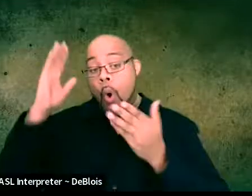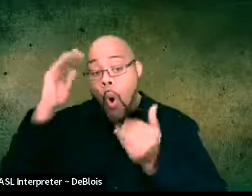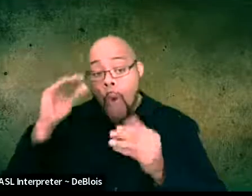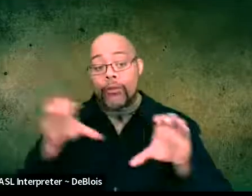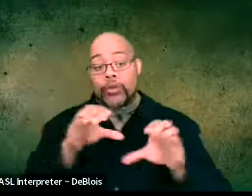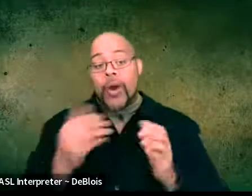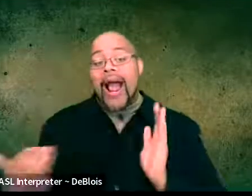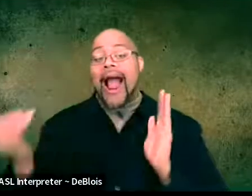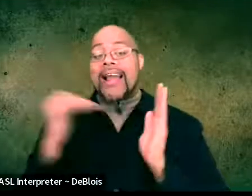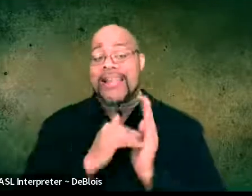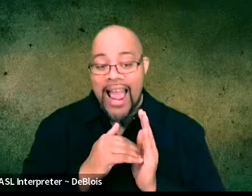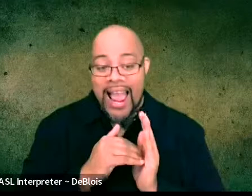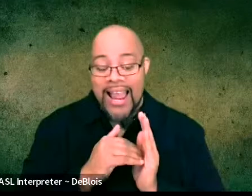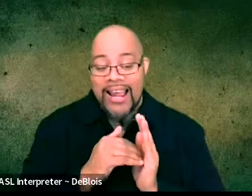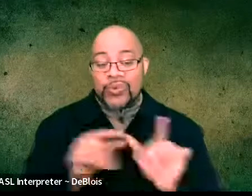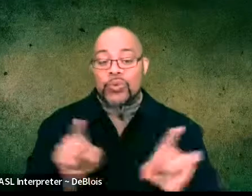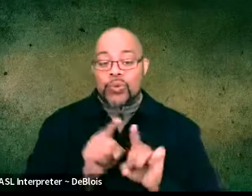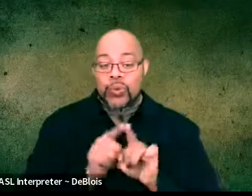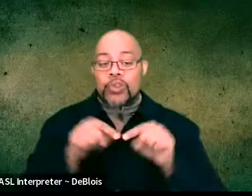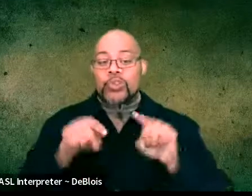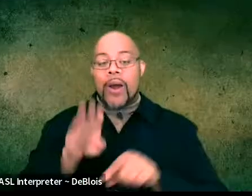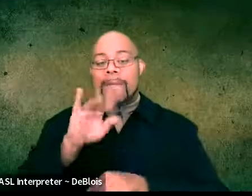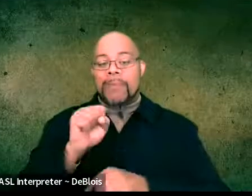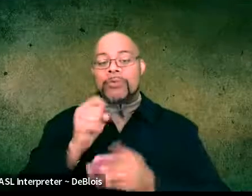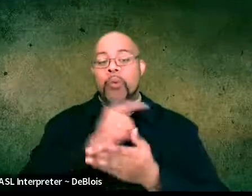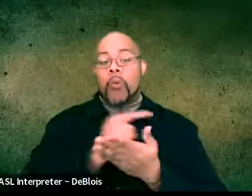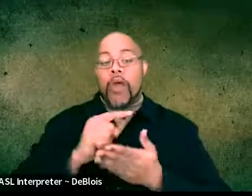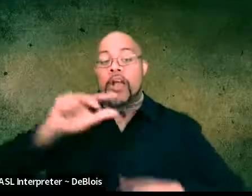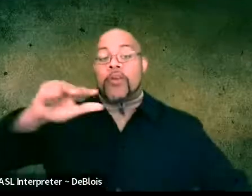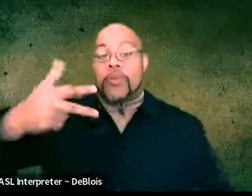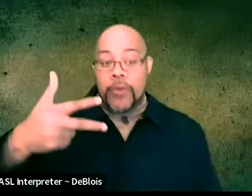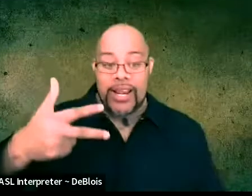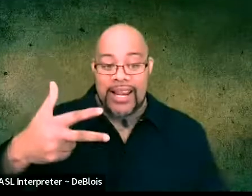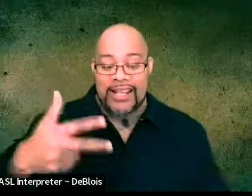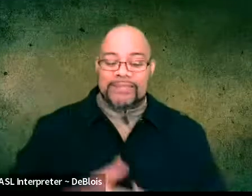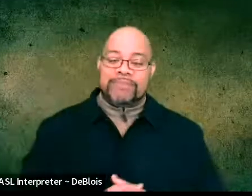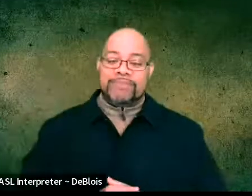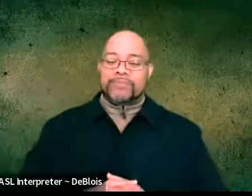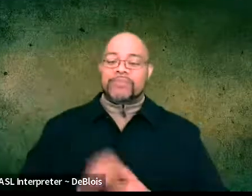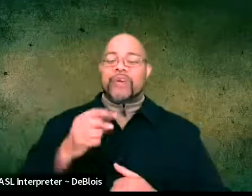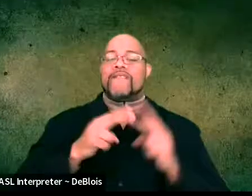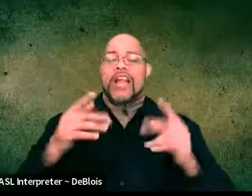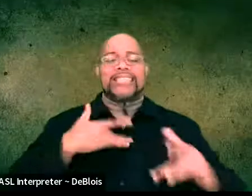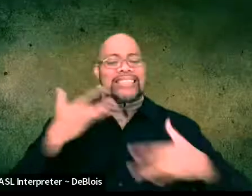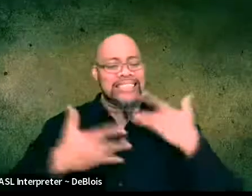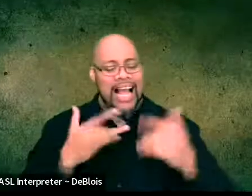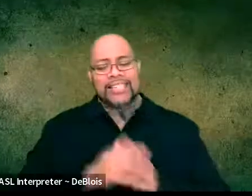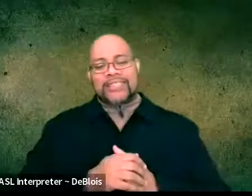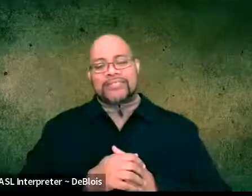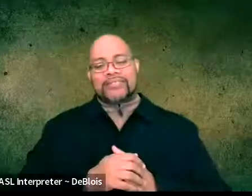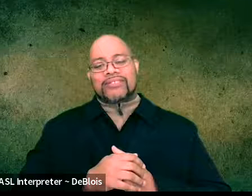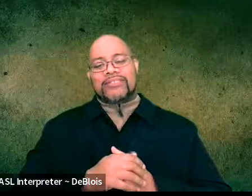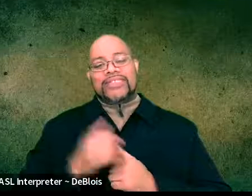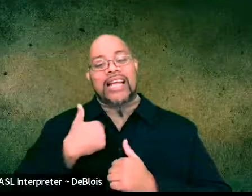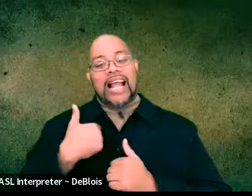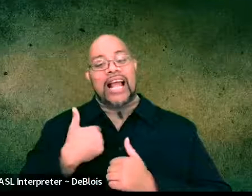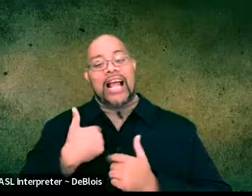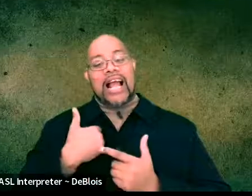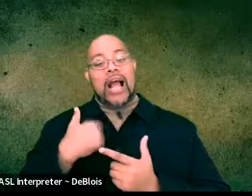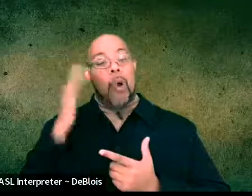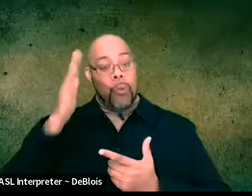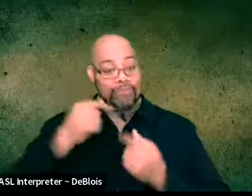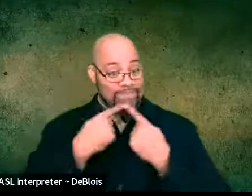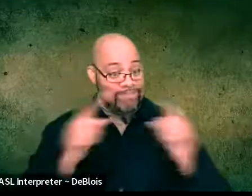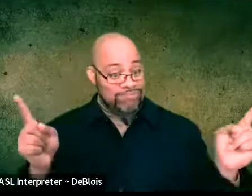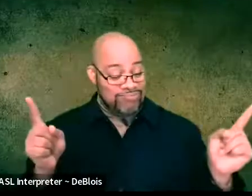it again as well during BIMS Week 3. And so I'm very excited about that. I'm going to put it out in